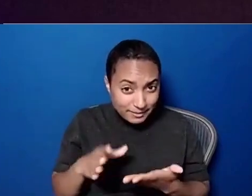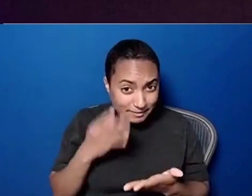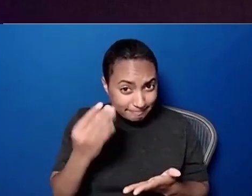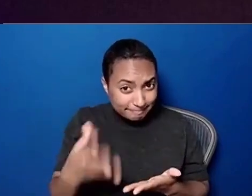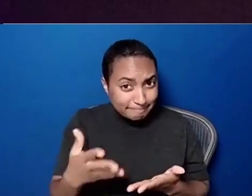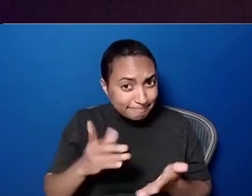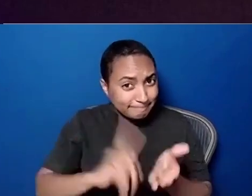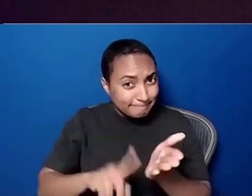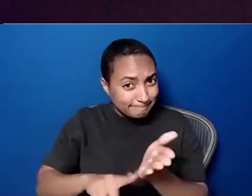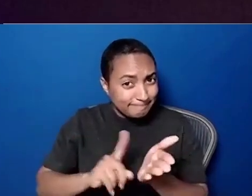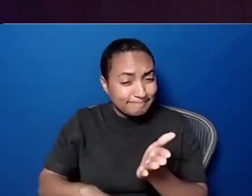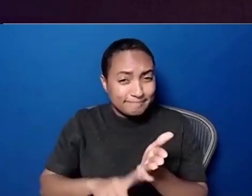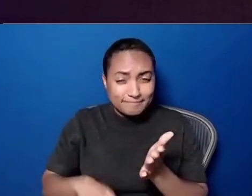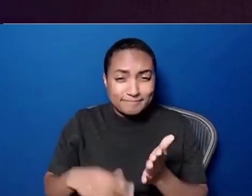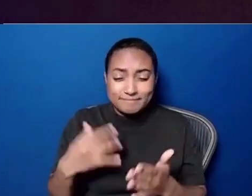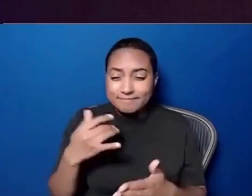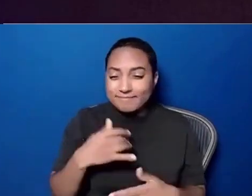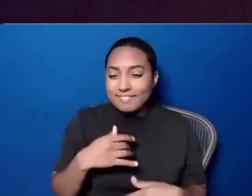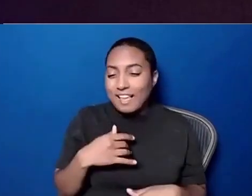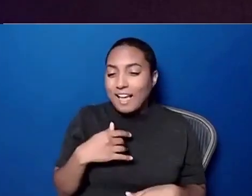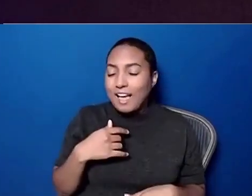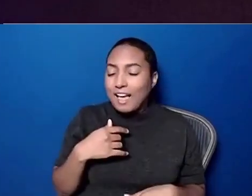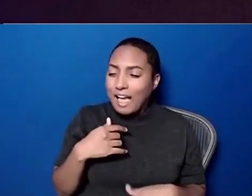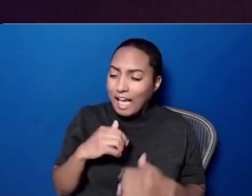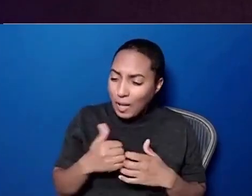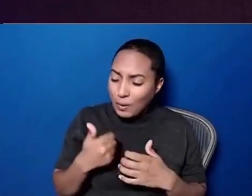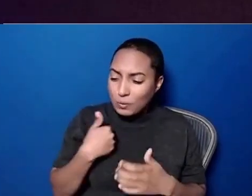I'm talking about how do we keep our bodies well